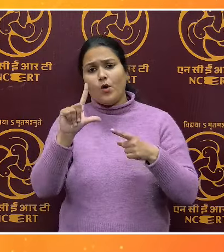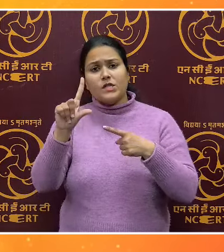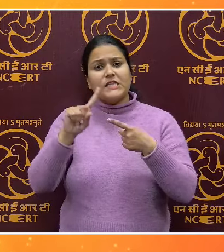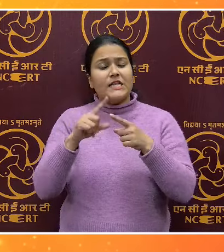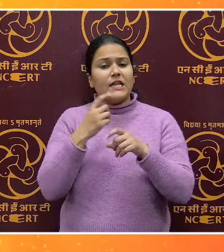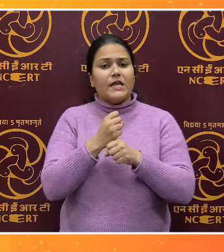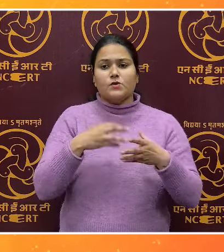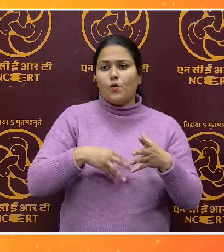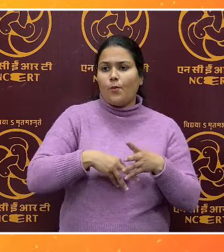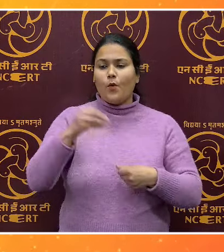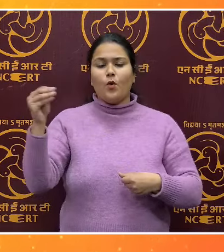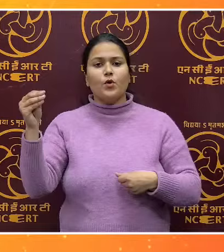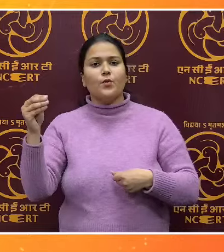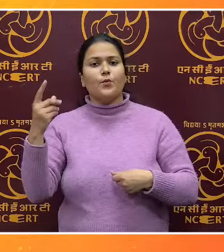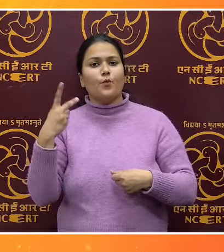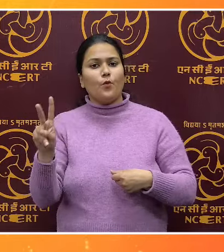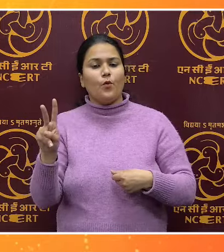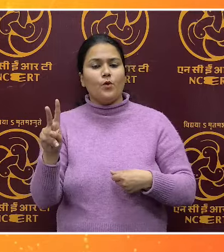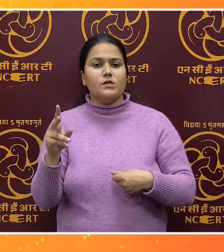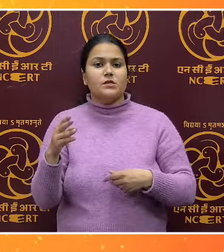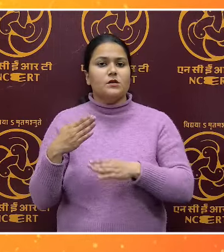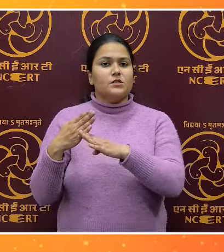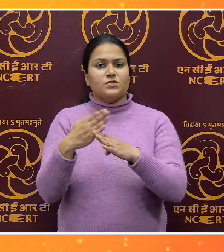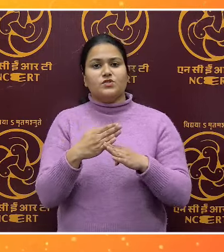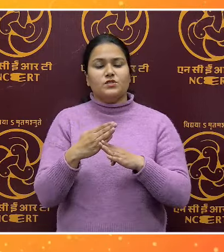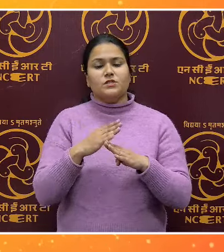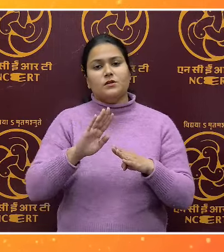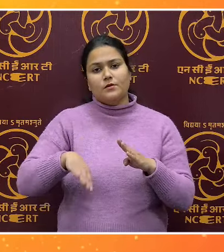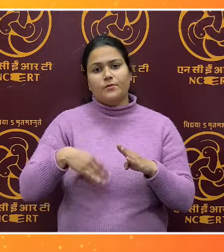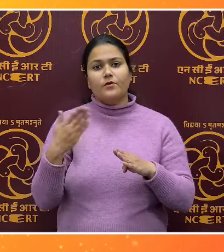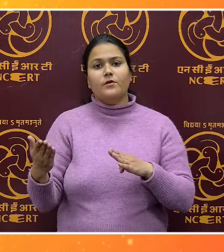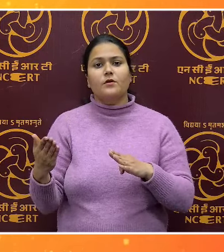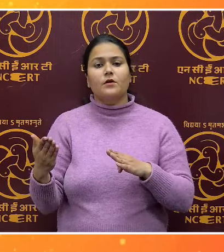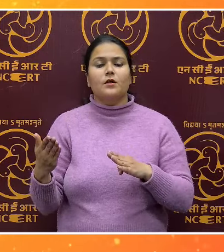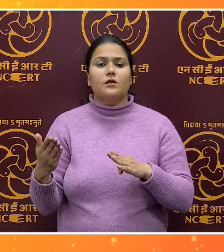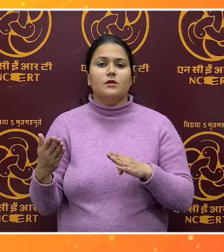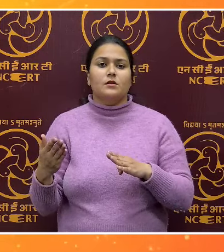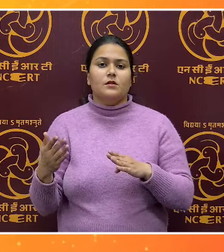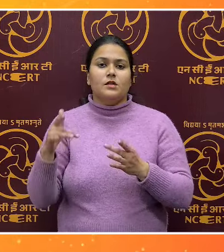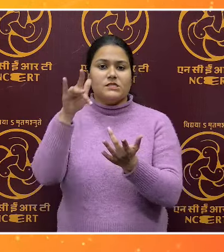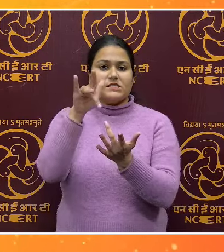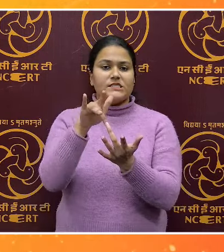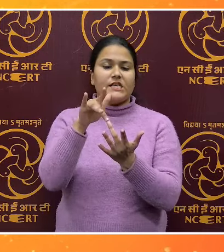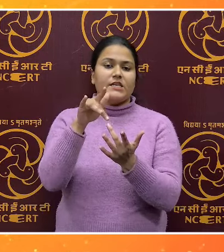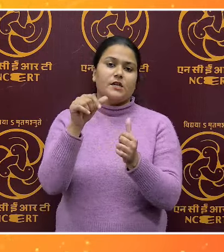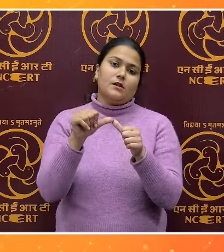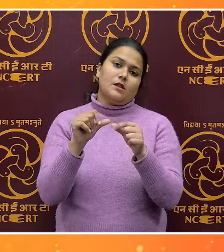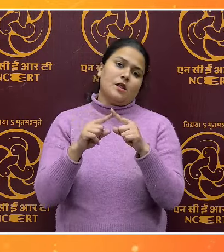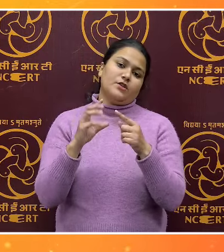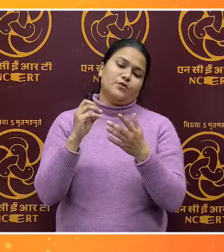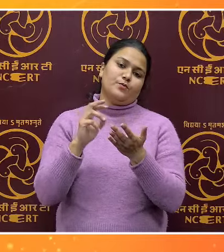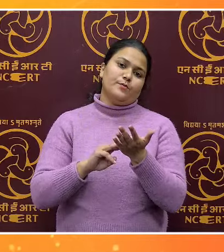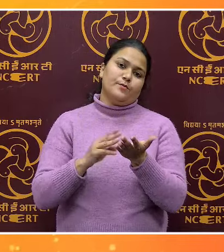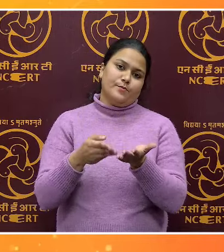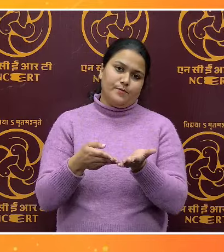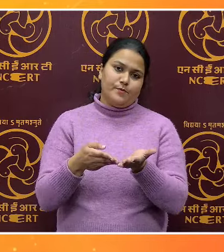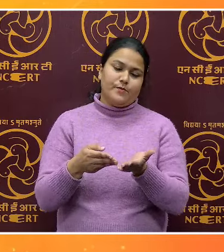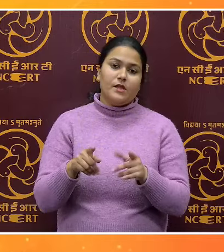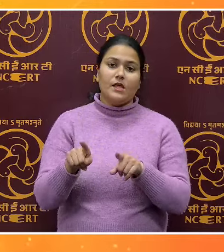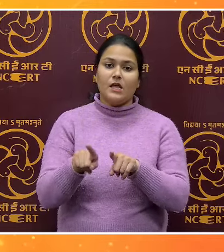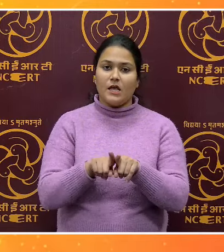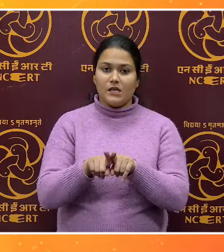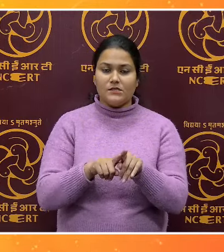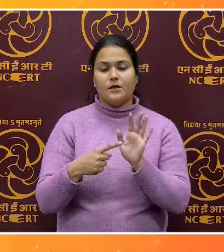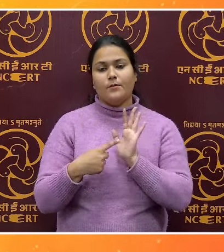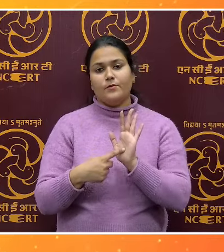pairs that are shared with the central atom. We can have an example